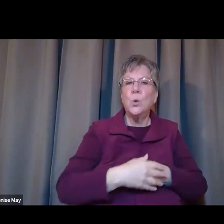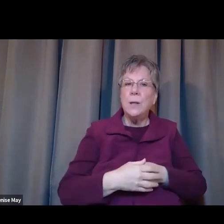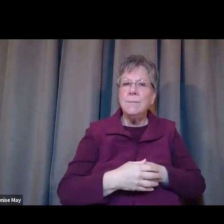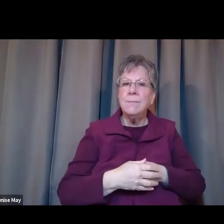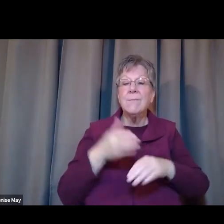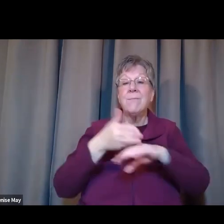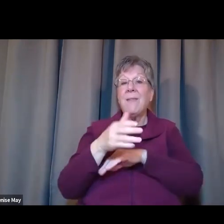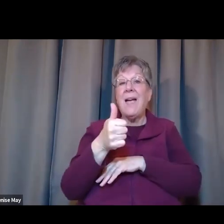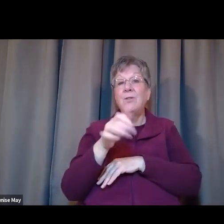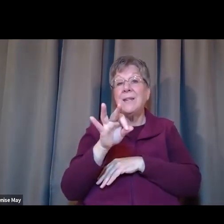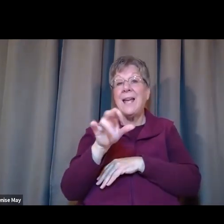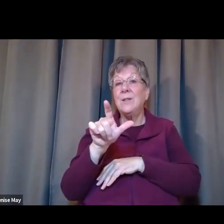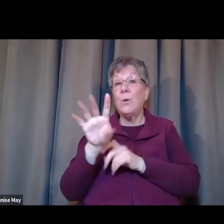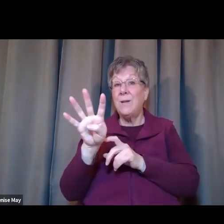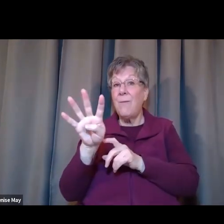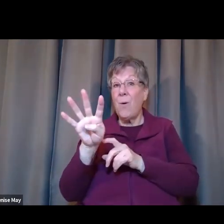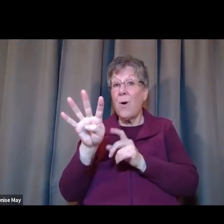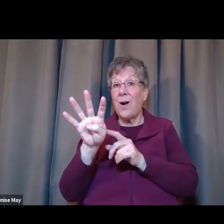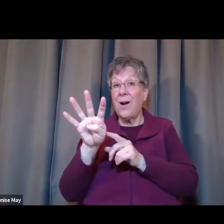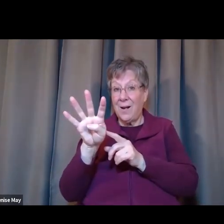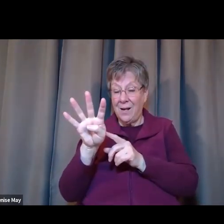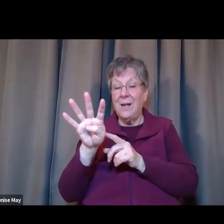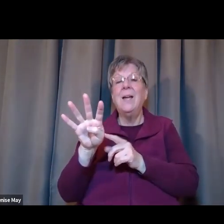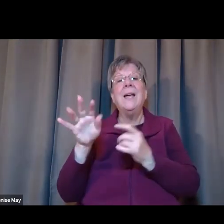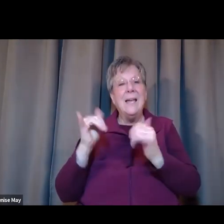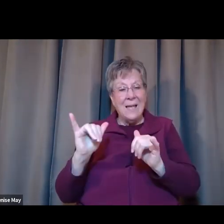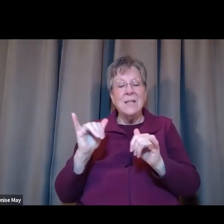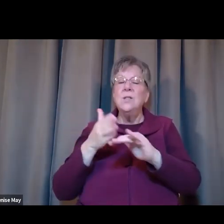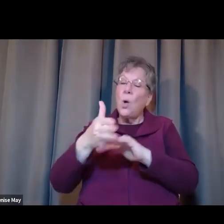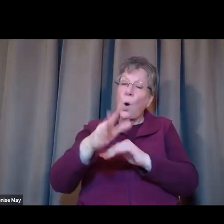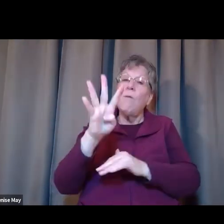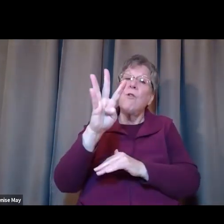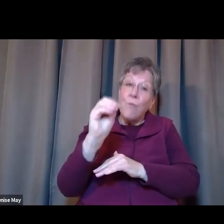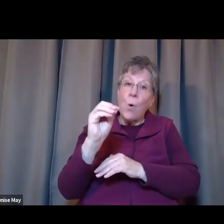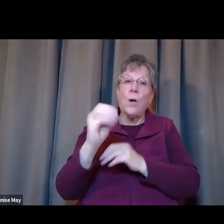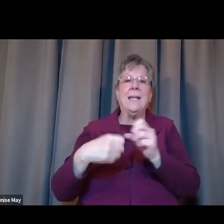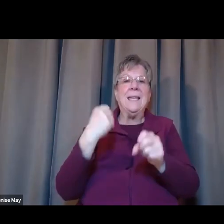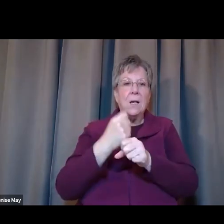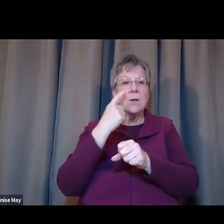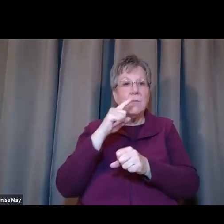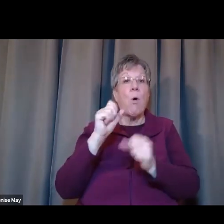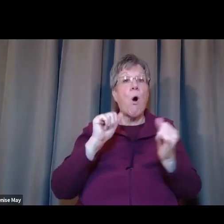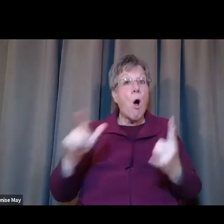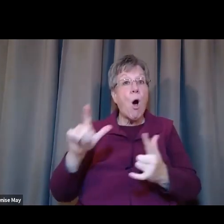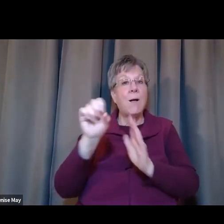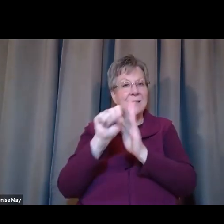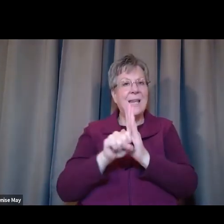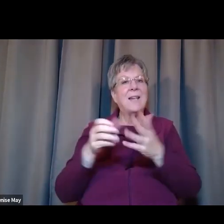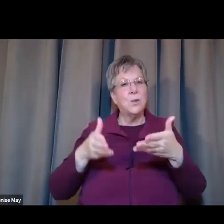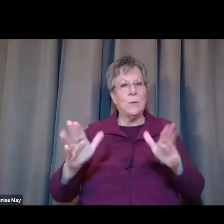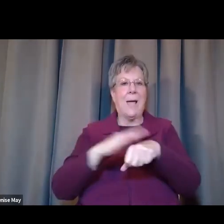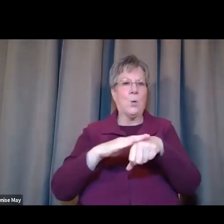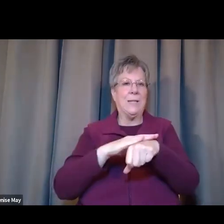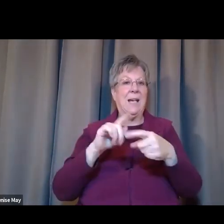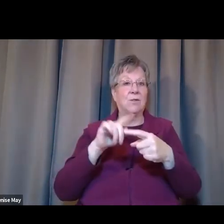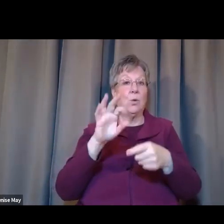the 1924 Citizenship Act, it still took over 40 years for all 50 states to allow Natives to vote.